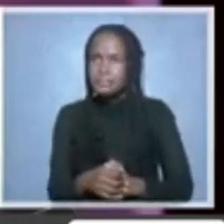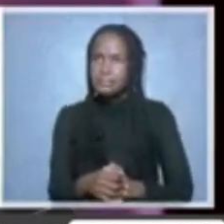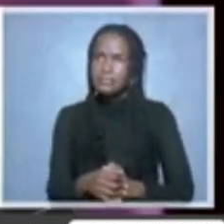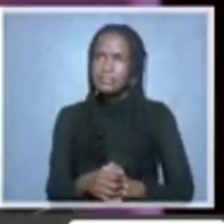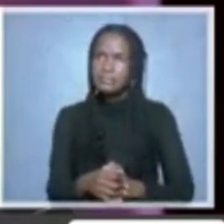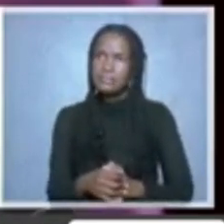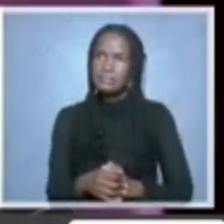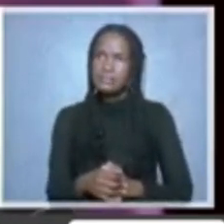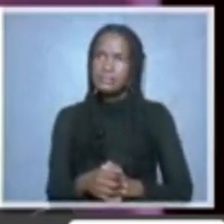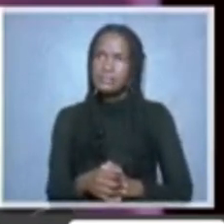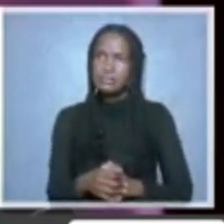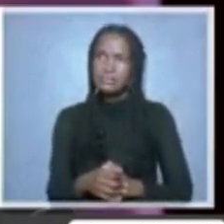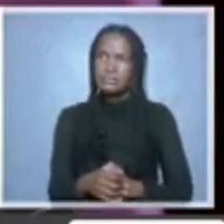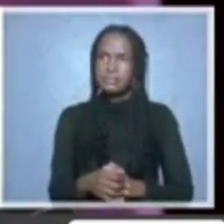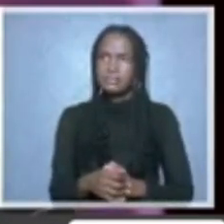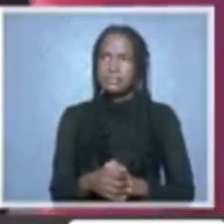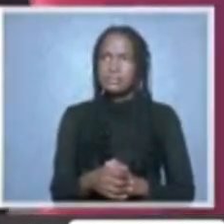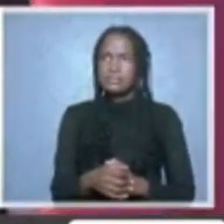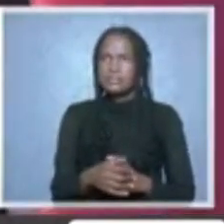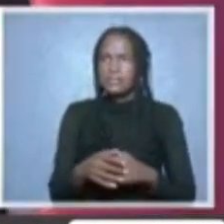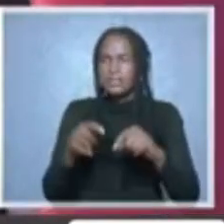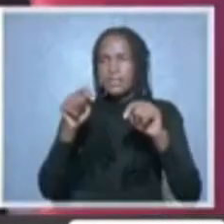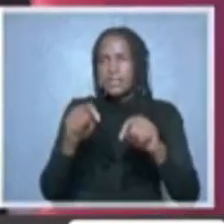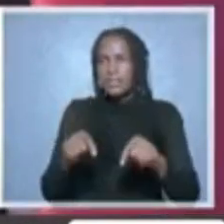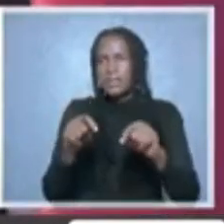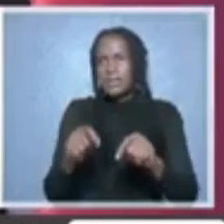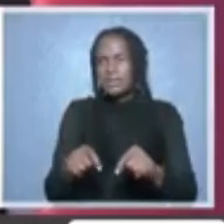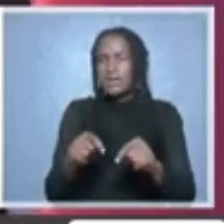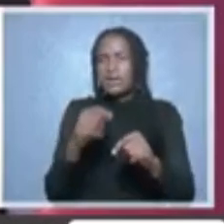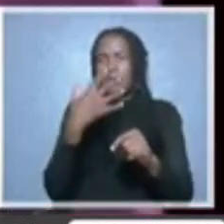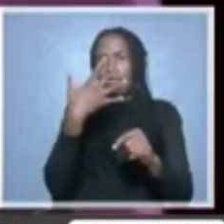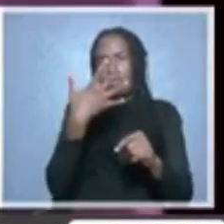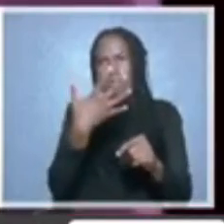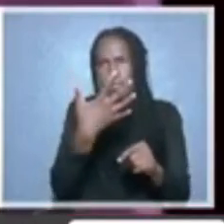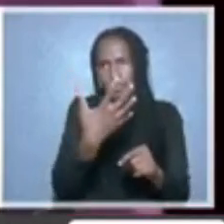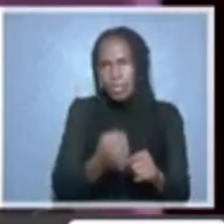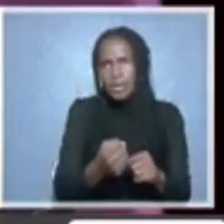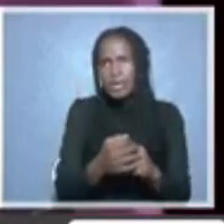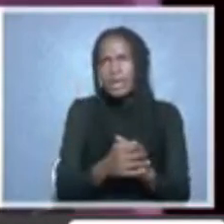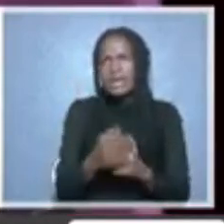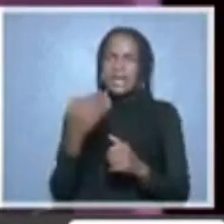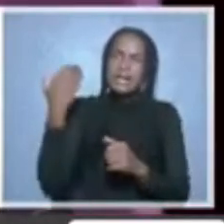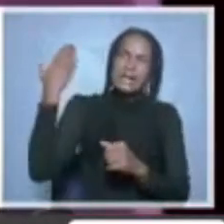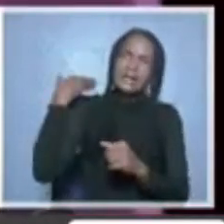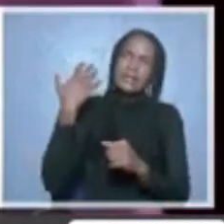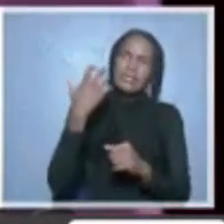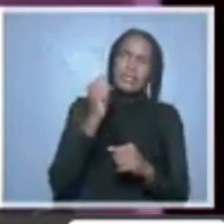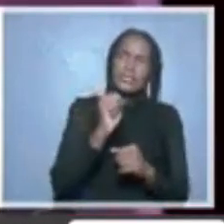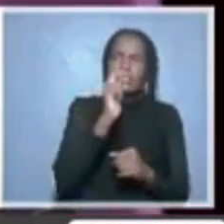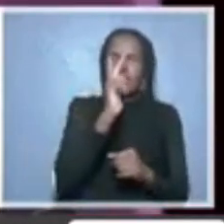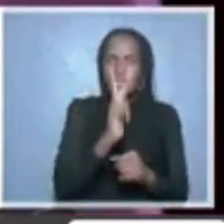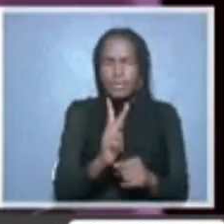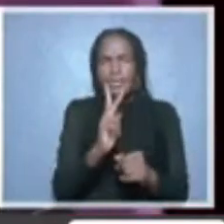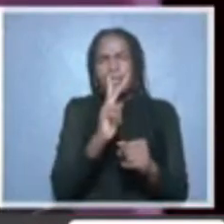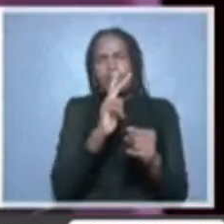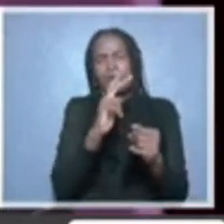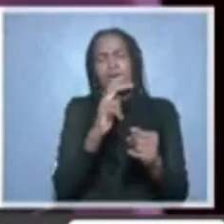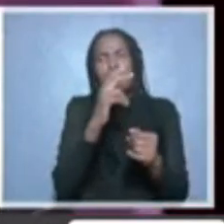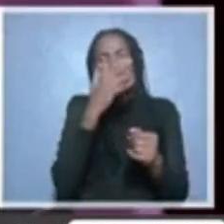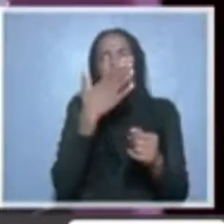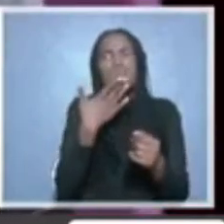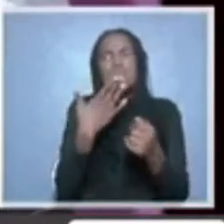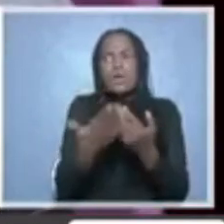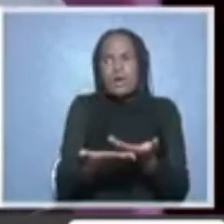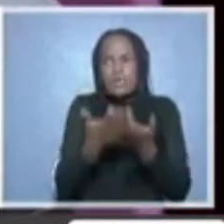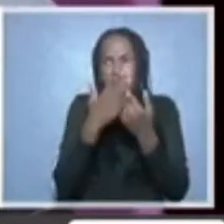leave NDF and come and work for the NBC. He's been able to tell us on a daily basis, really sharing with us what is